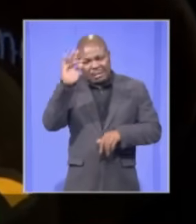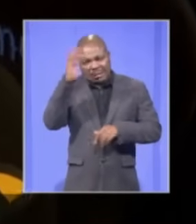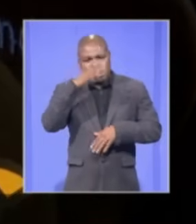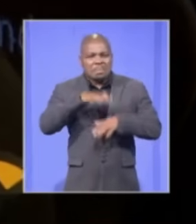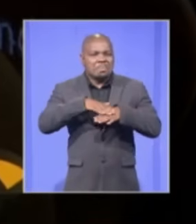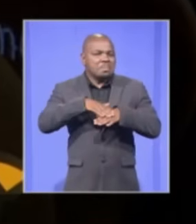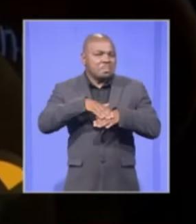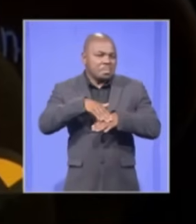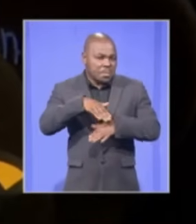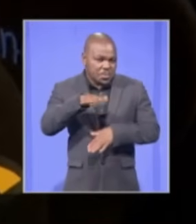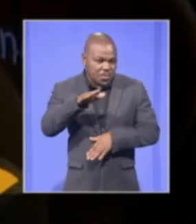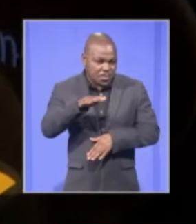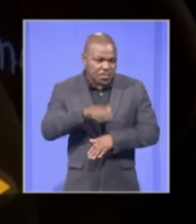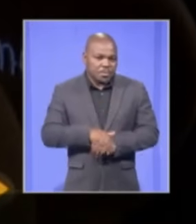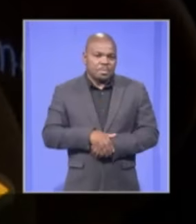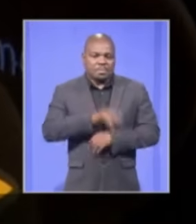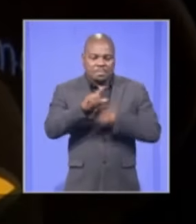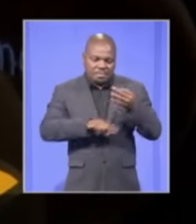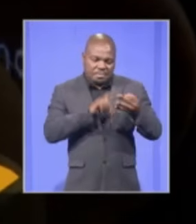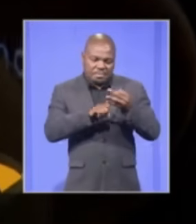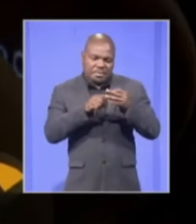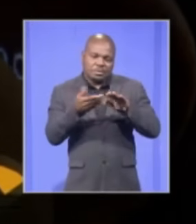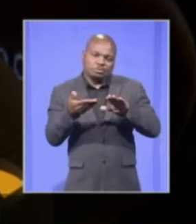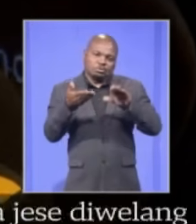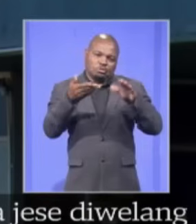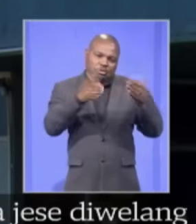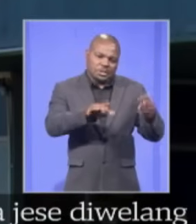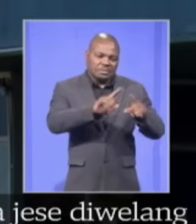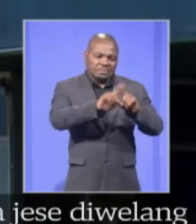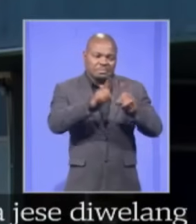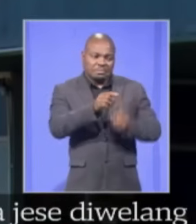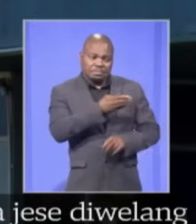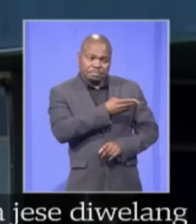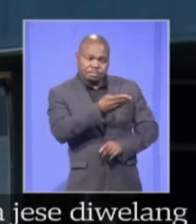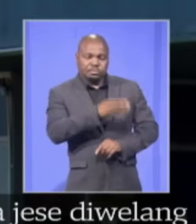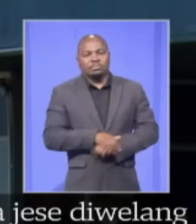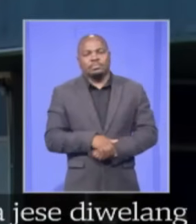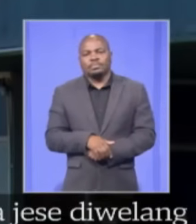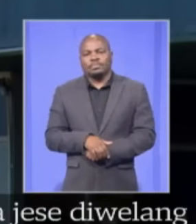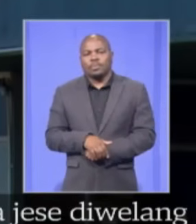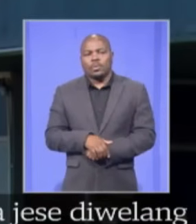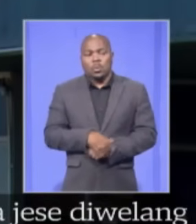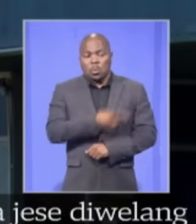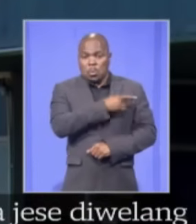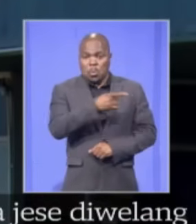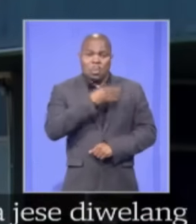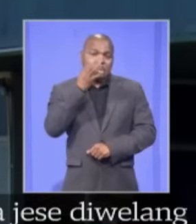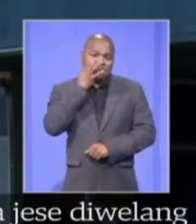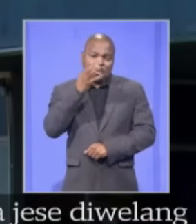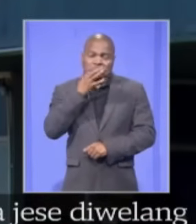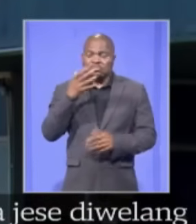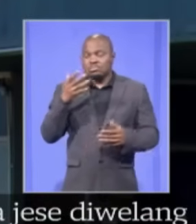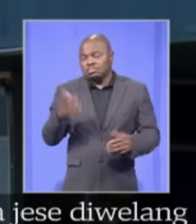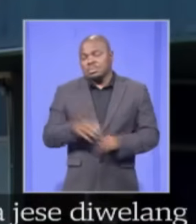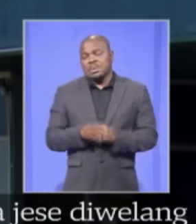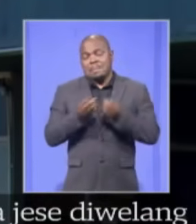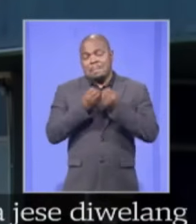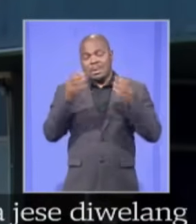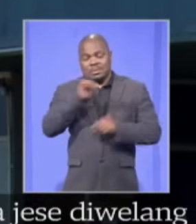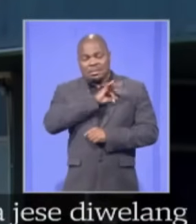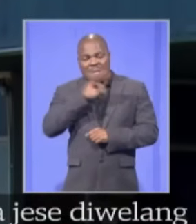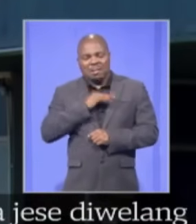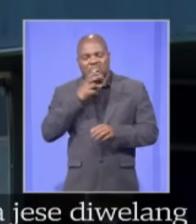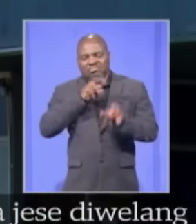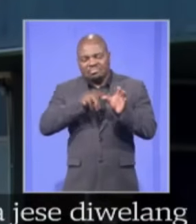bobola go na le dintsho tse di farologaneng. Bare seno se bakile gore bontsi jwa badiri ba